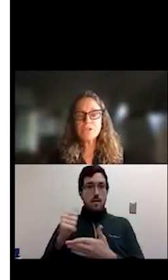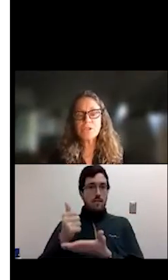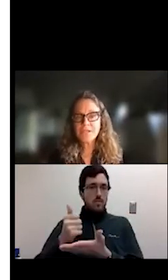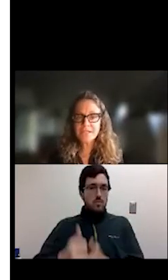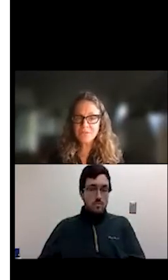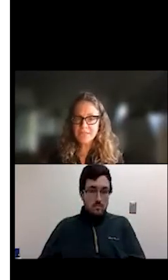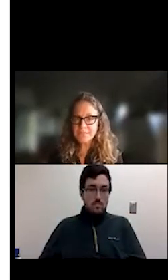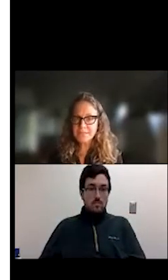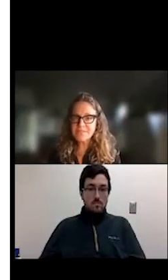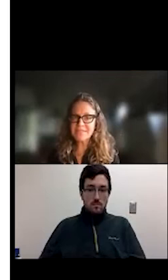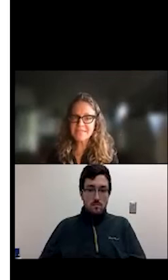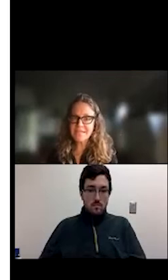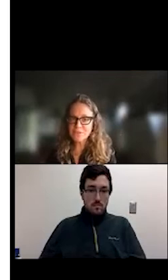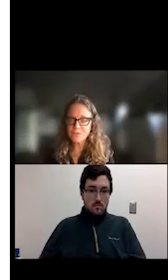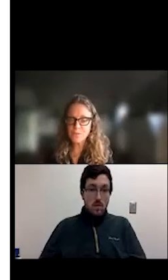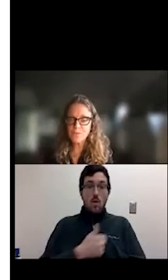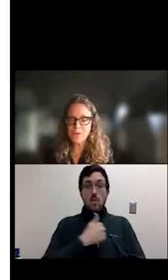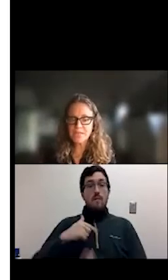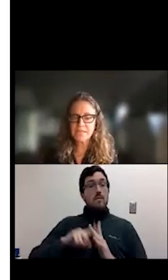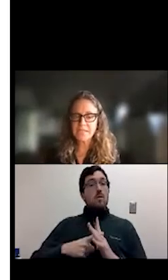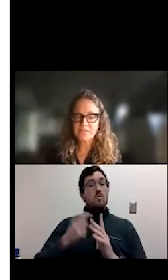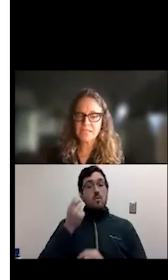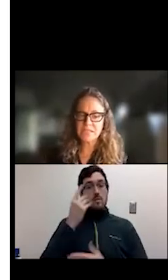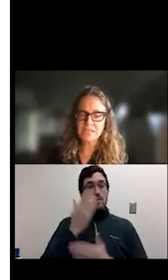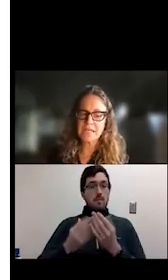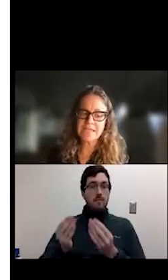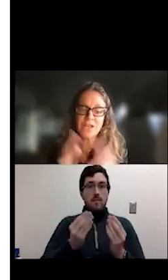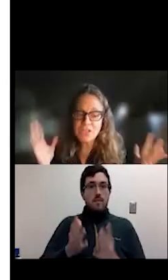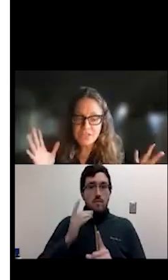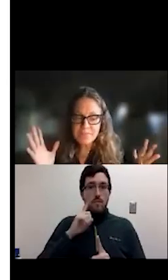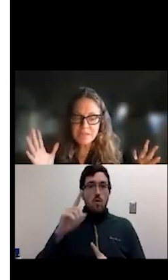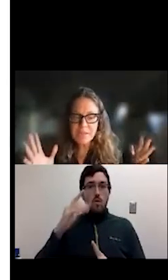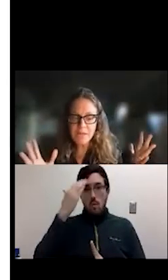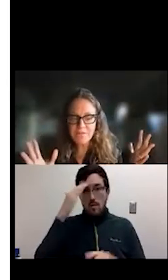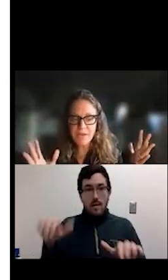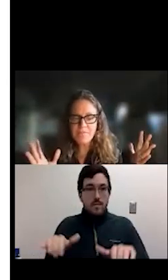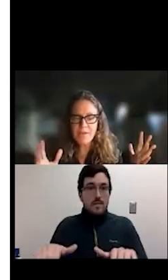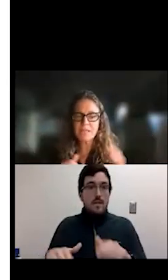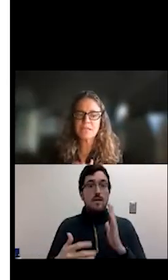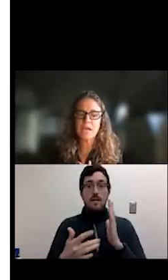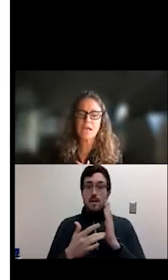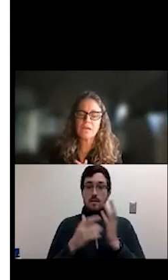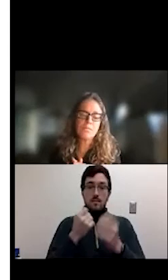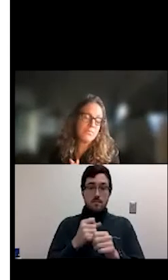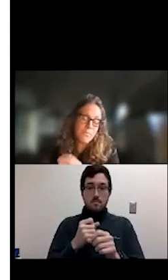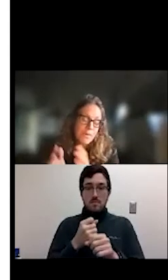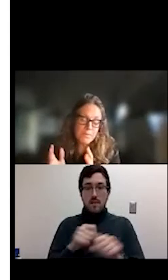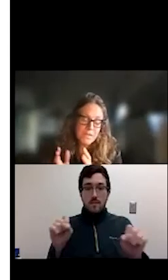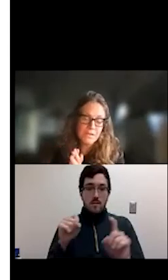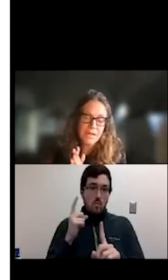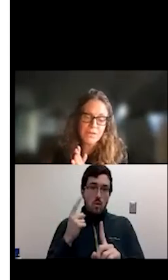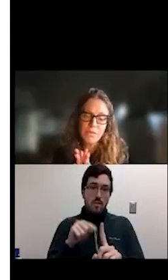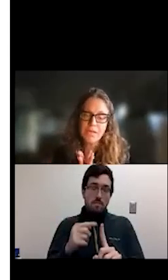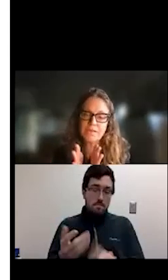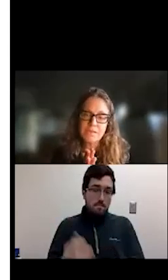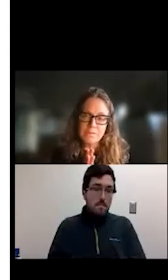So we are starting to understand some facilitators for awareness activities. Technology seems to be one of them. As you